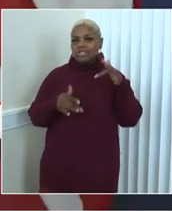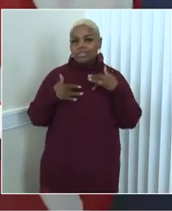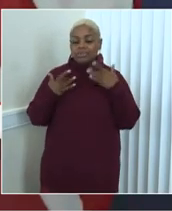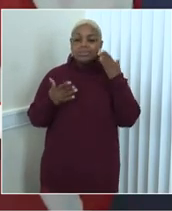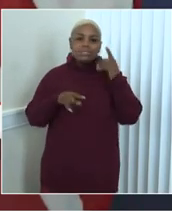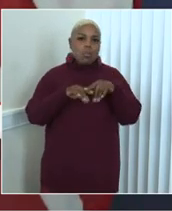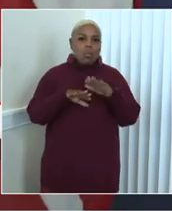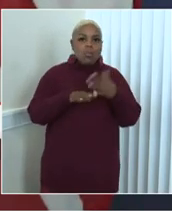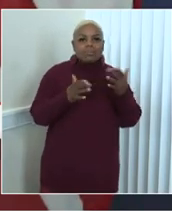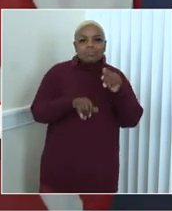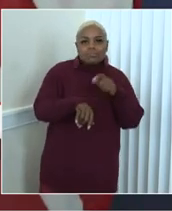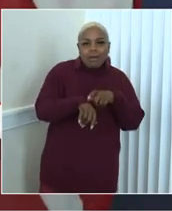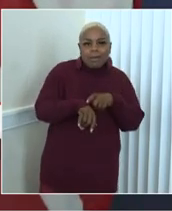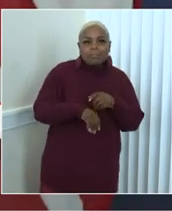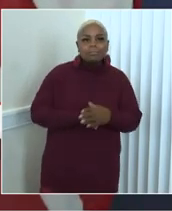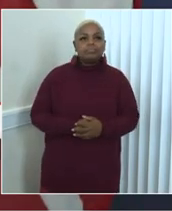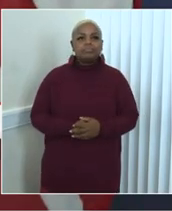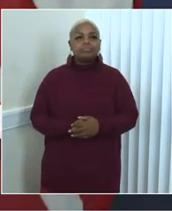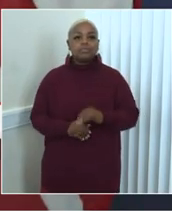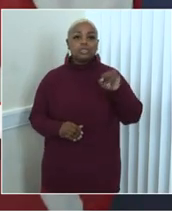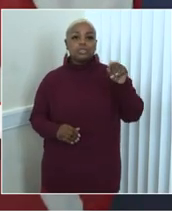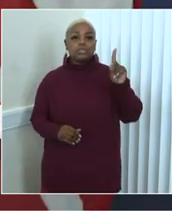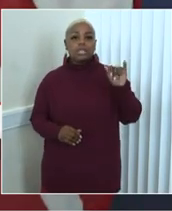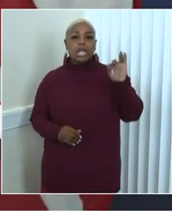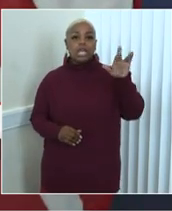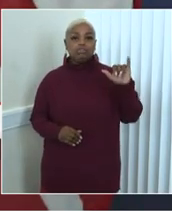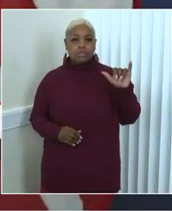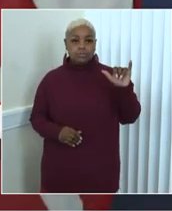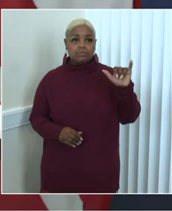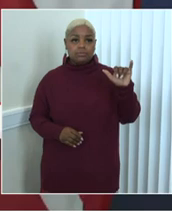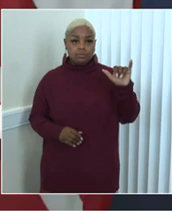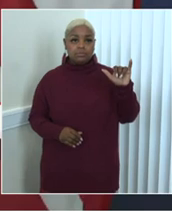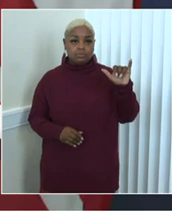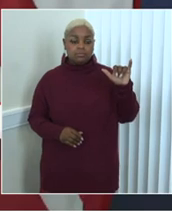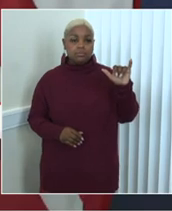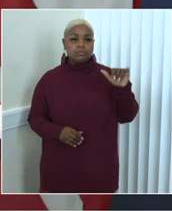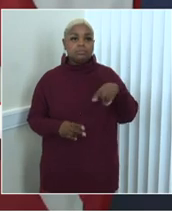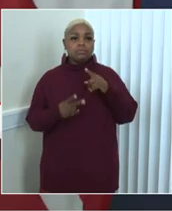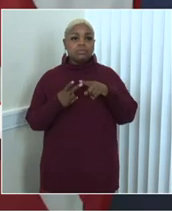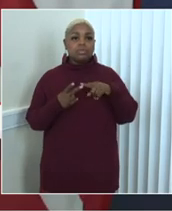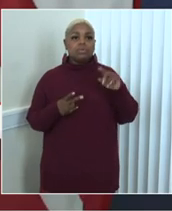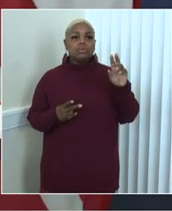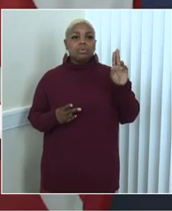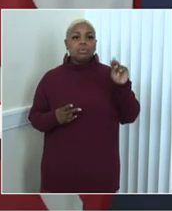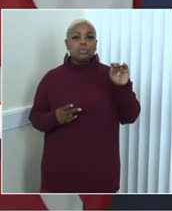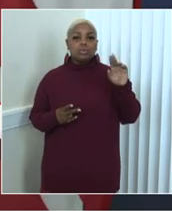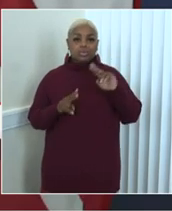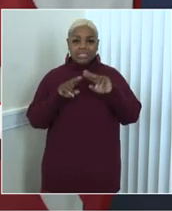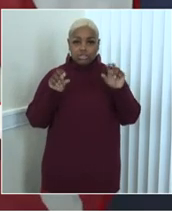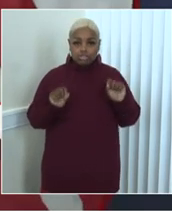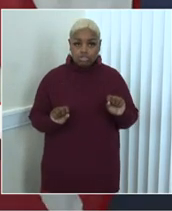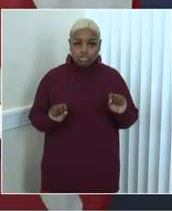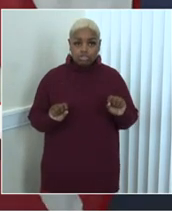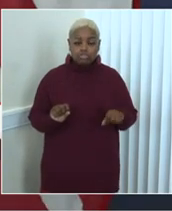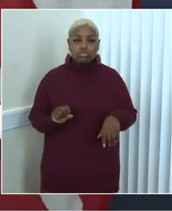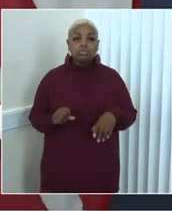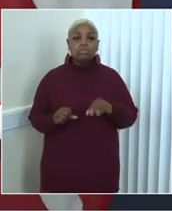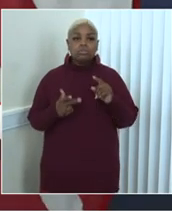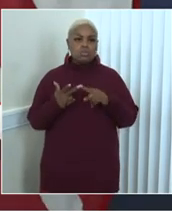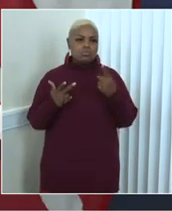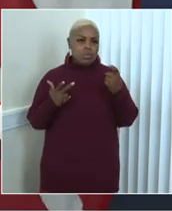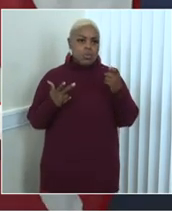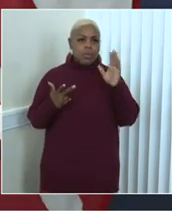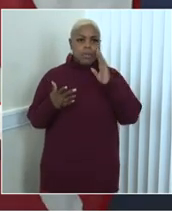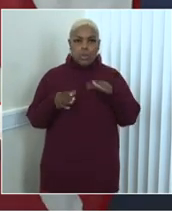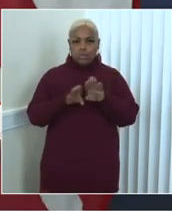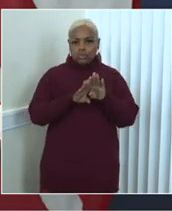Square, McPherson Square, and Union Station. They will all have some entrances closed. The stations will still be